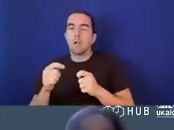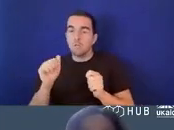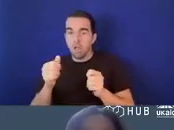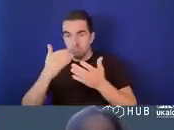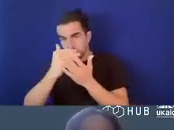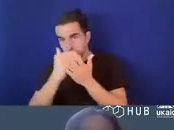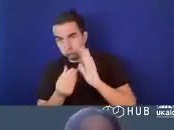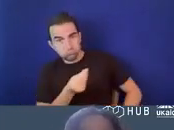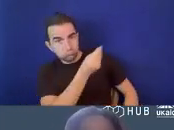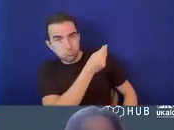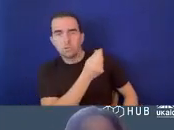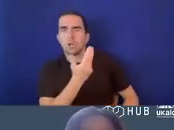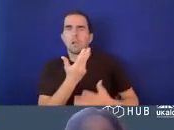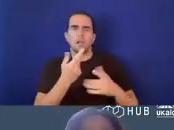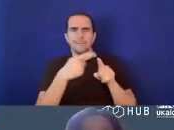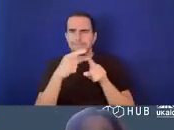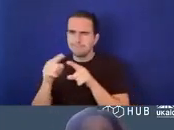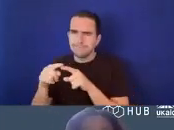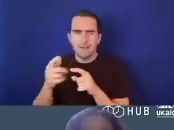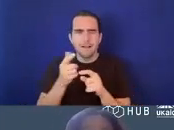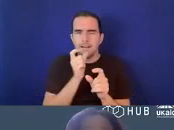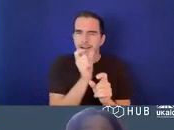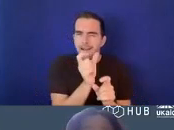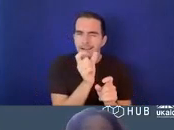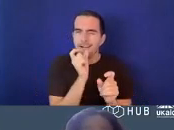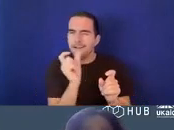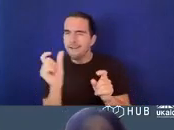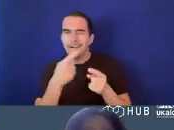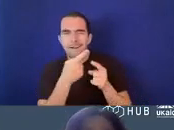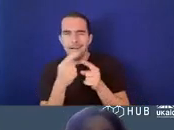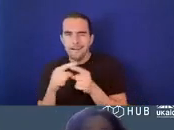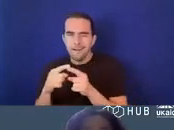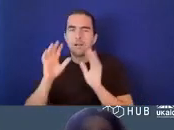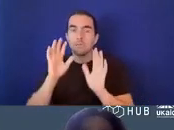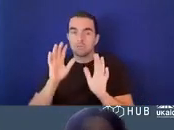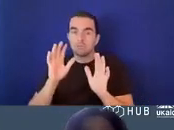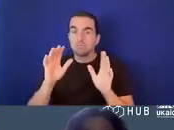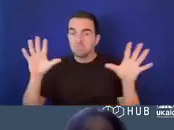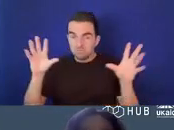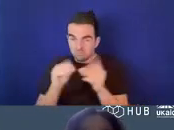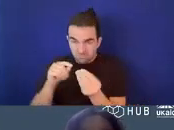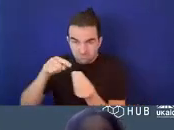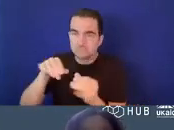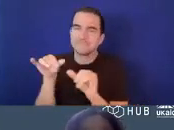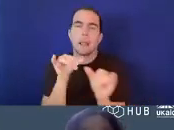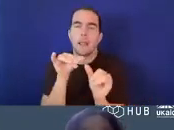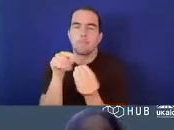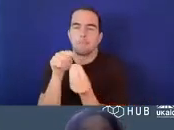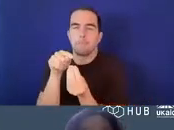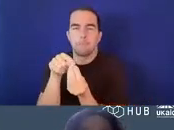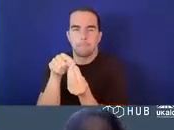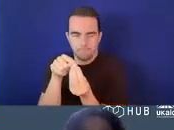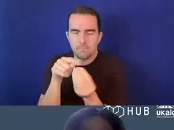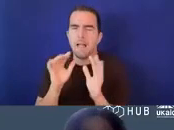you get the community members to actually provide feedback or complaints based on, you know,